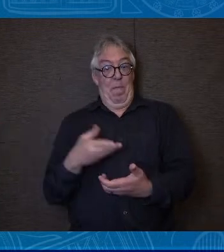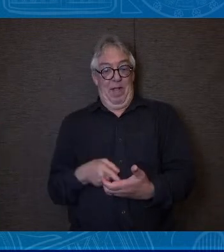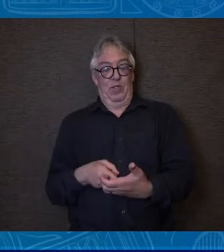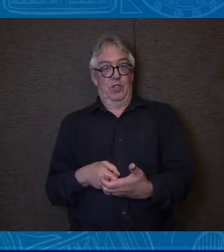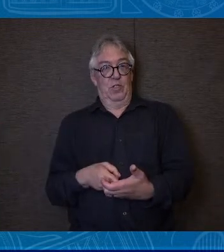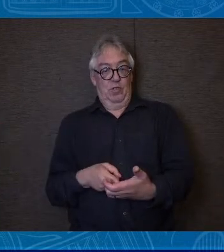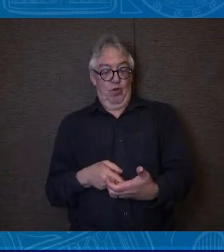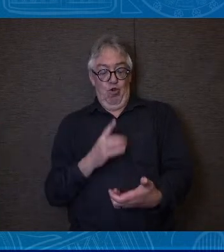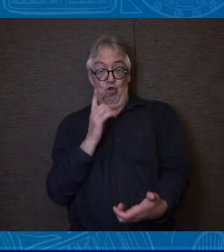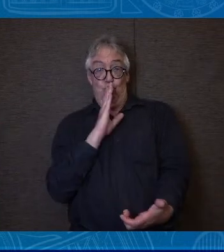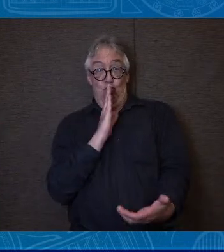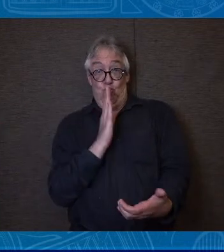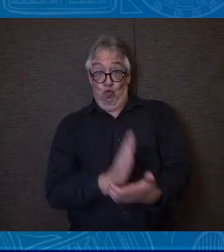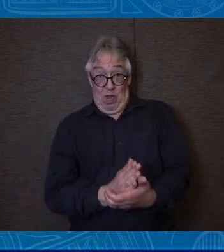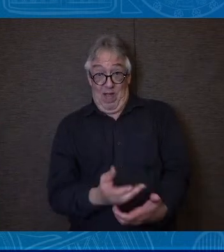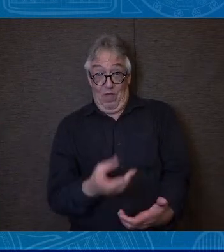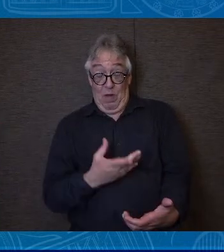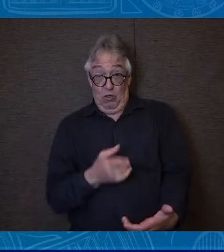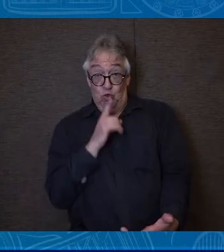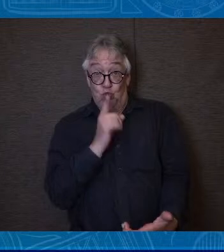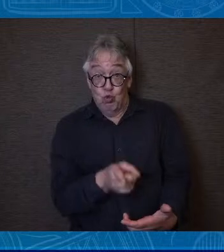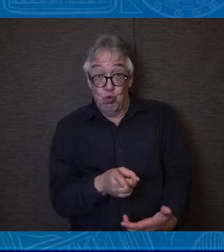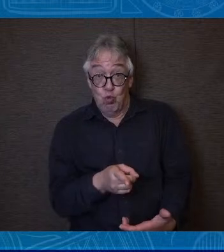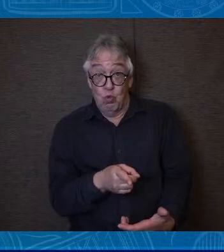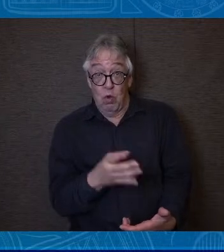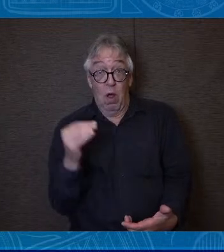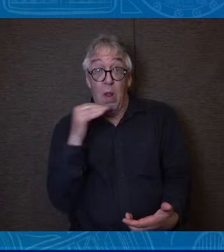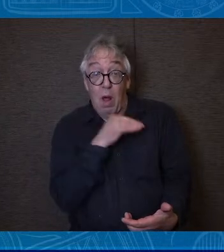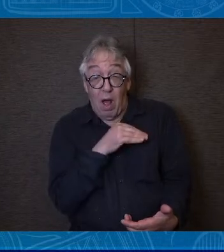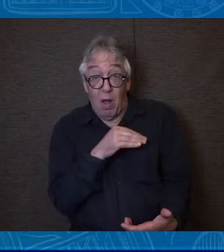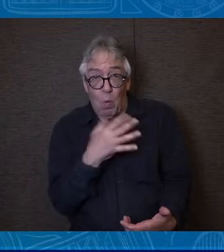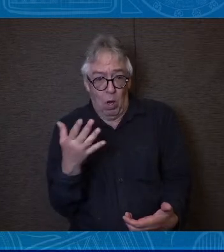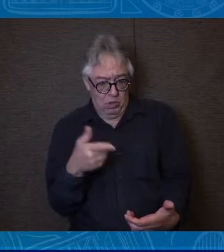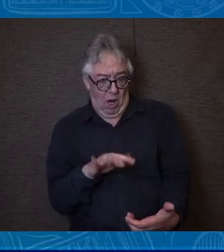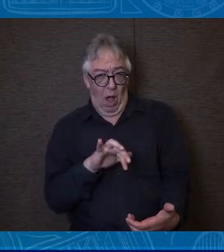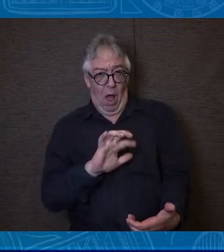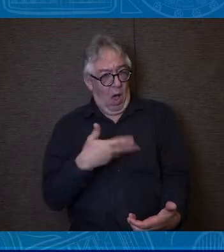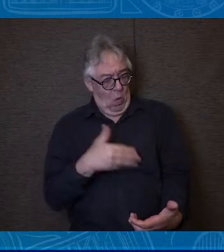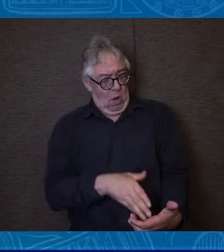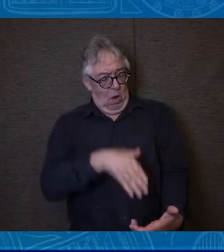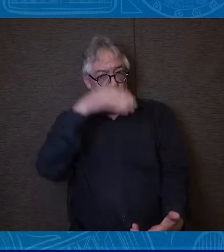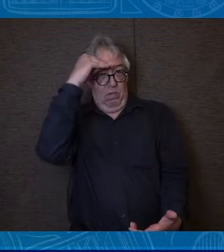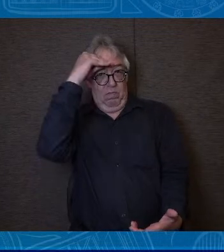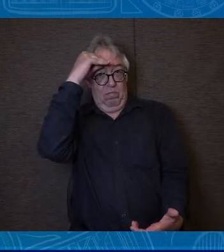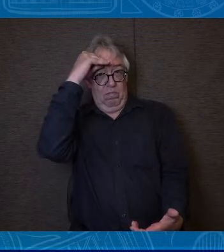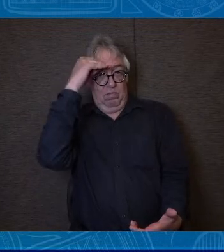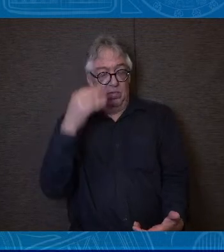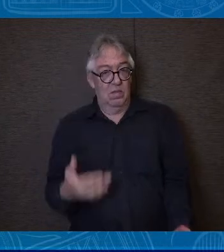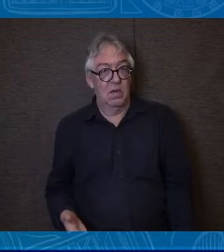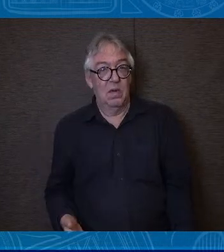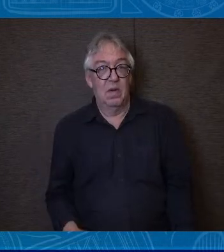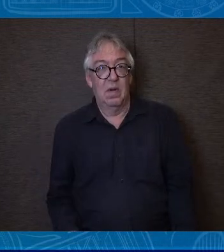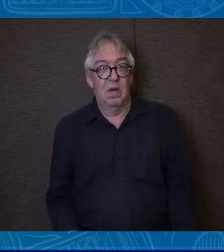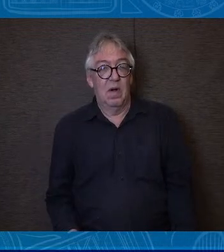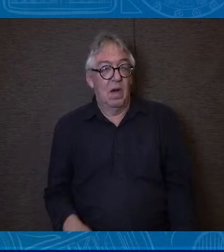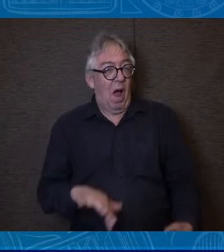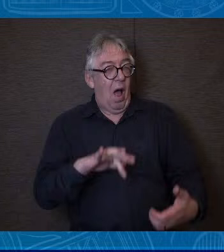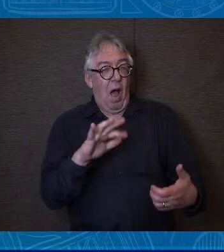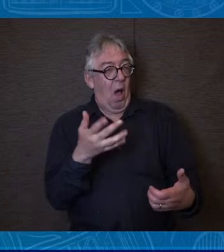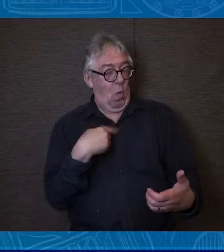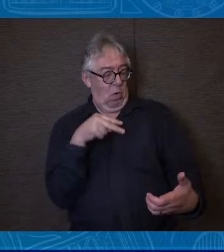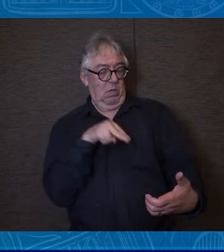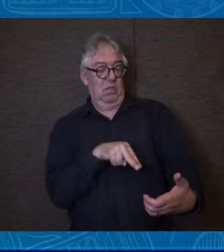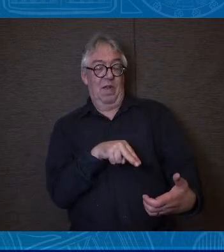genuine or fake? Like an ordinary people do not understand what is the right information